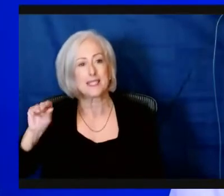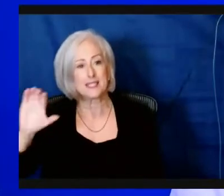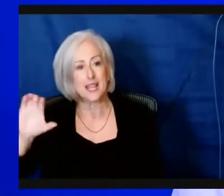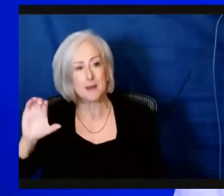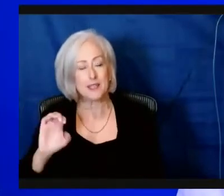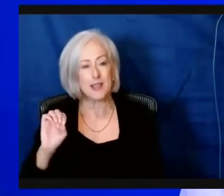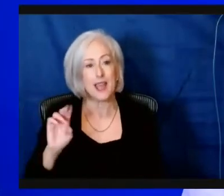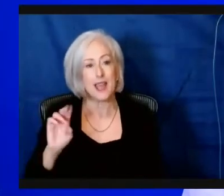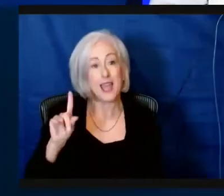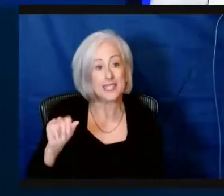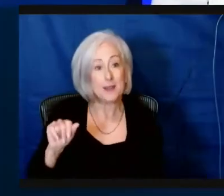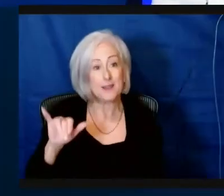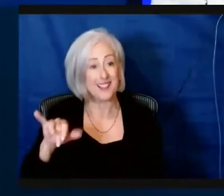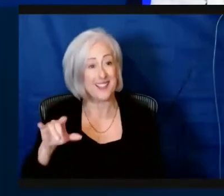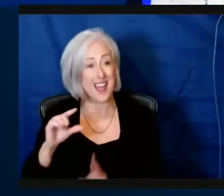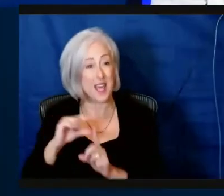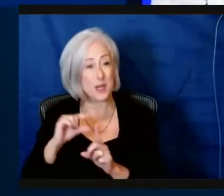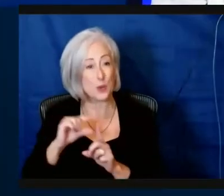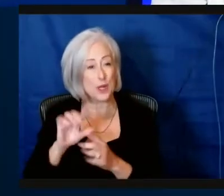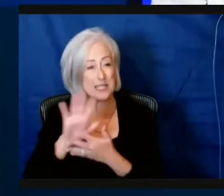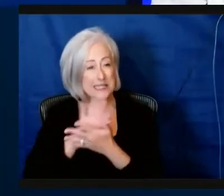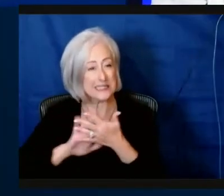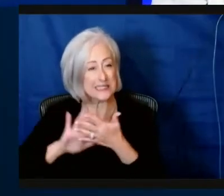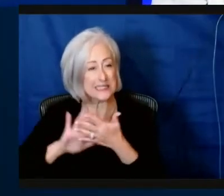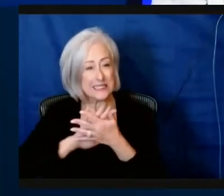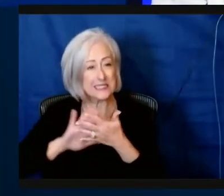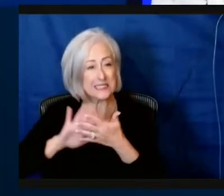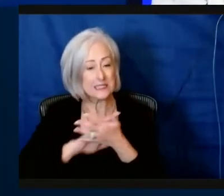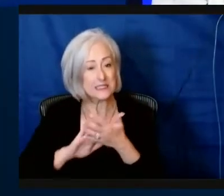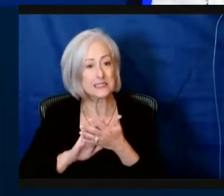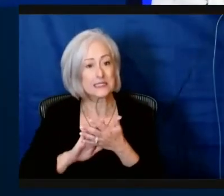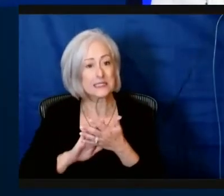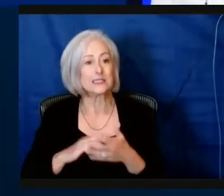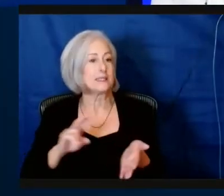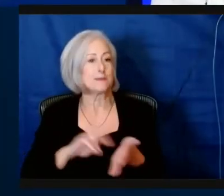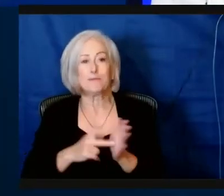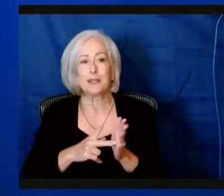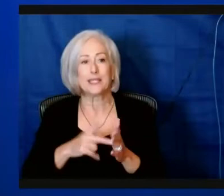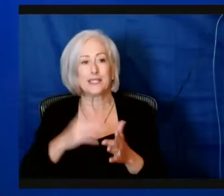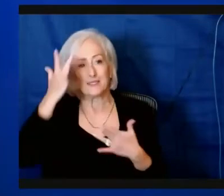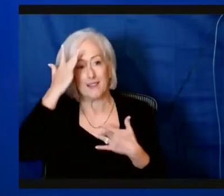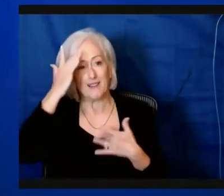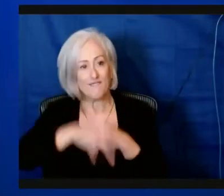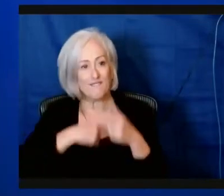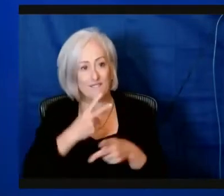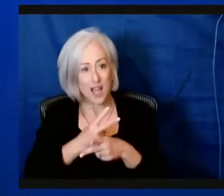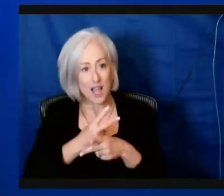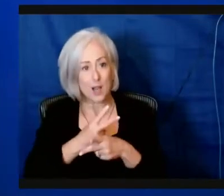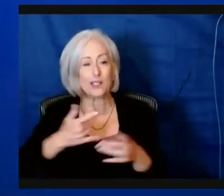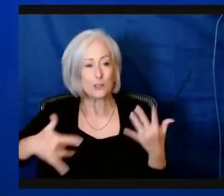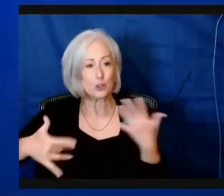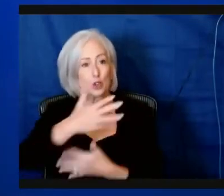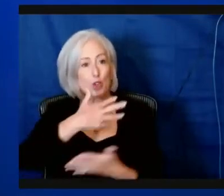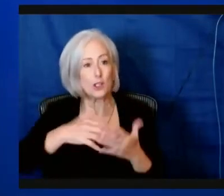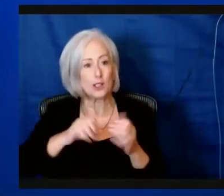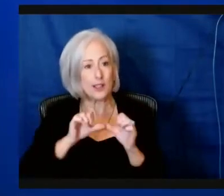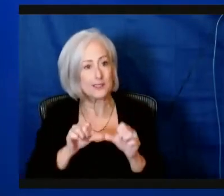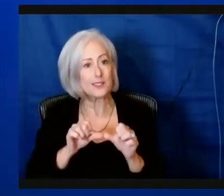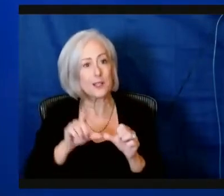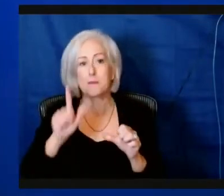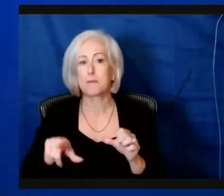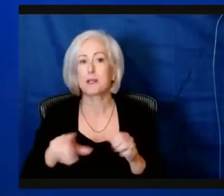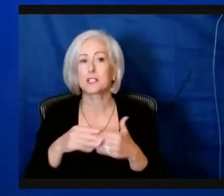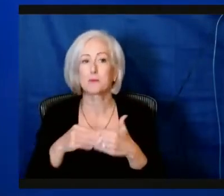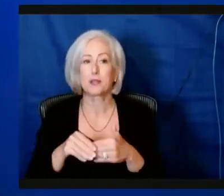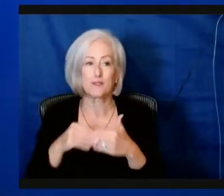so gray that the reality is you got circulating virus. We're going to have to be nimble. Things get worse again. We got to take more public health measures.